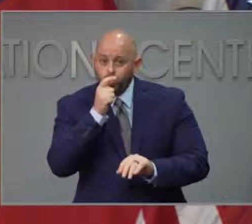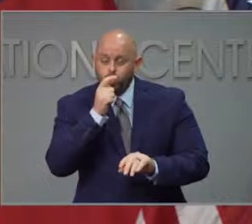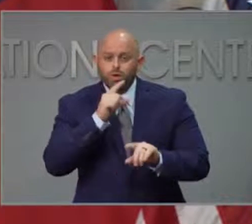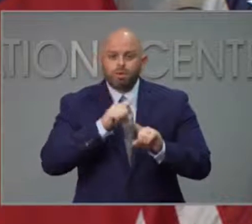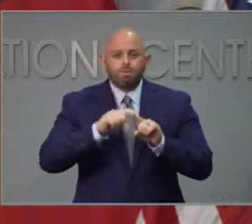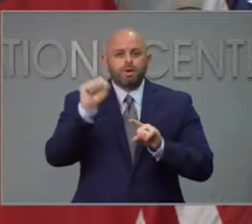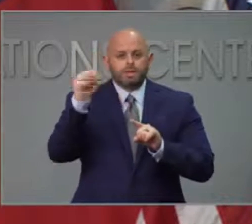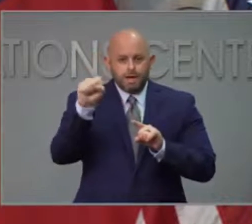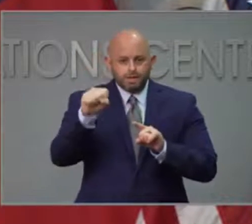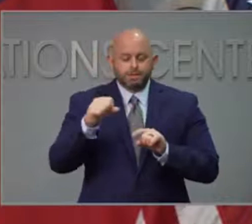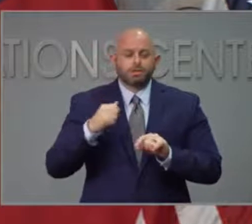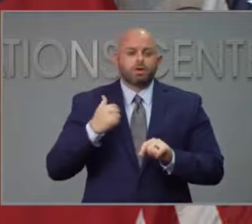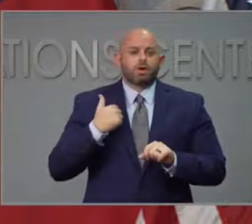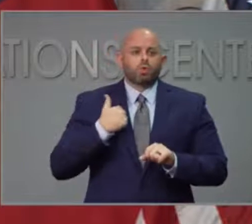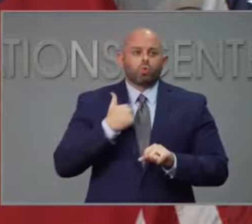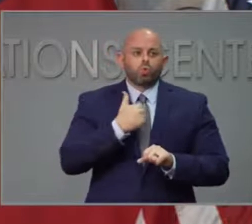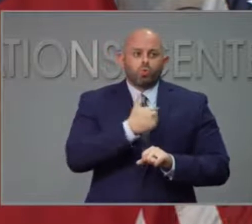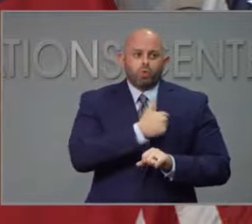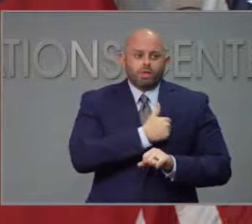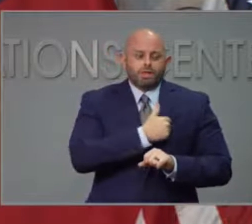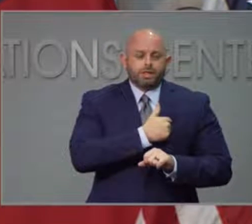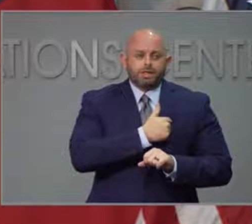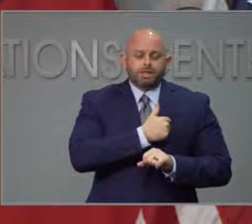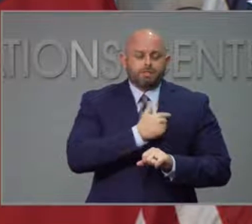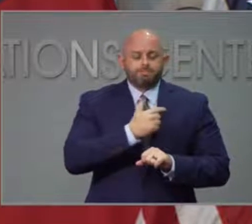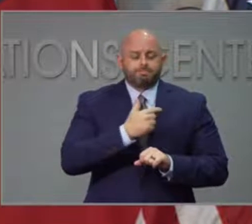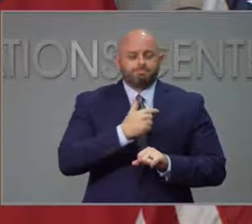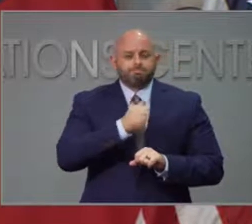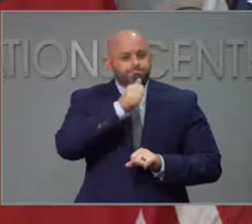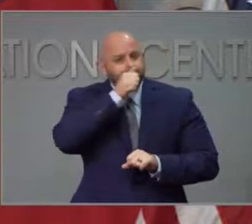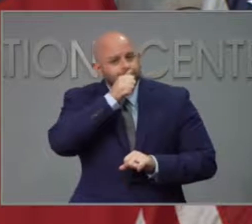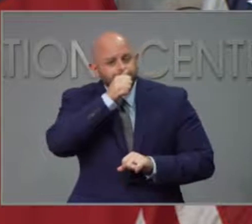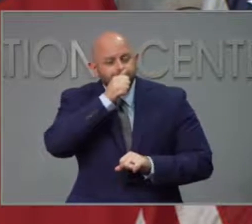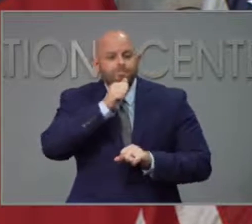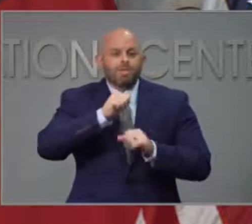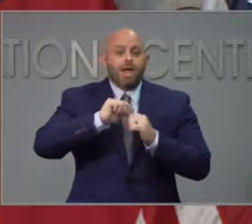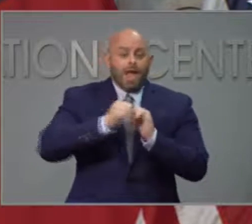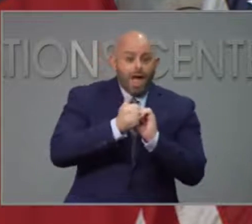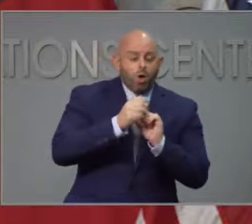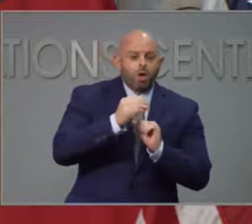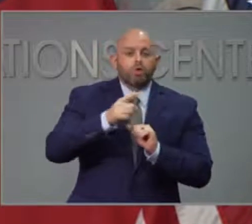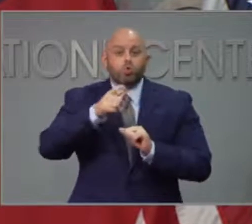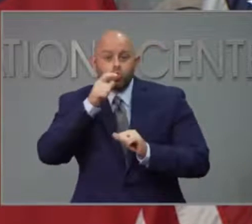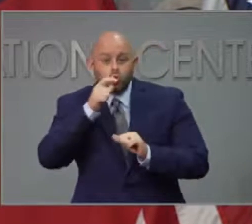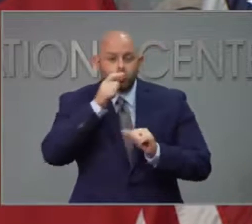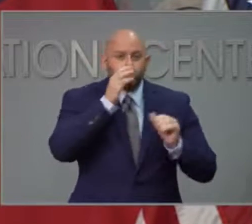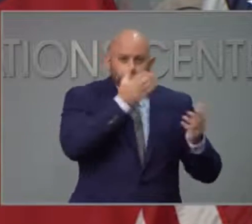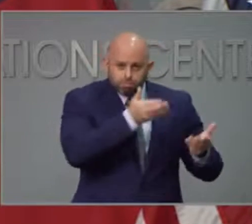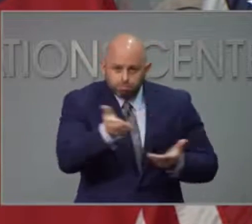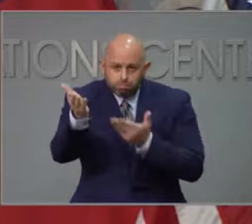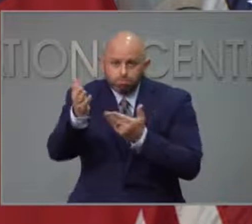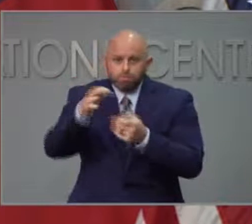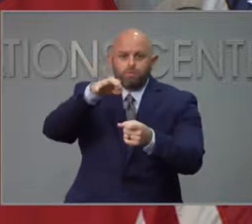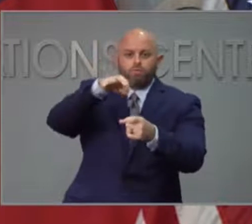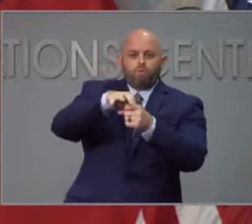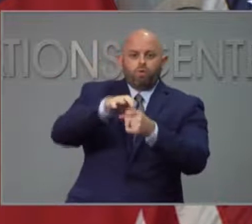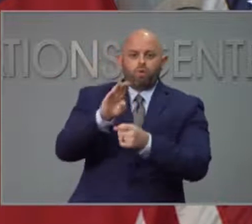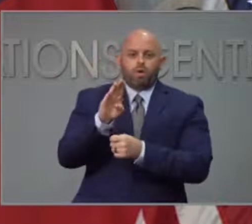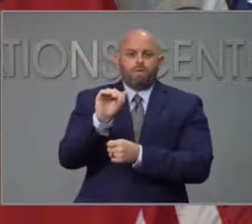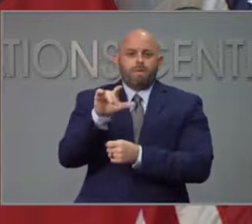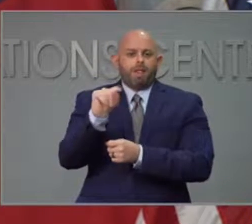is something that we don't disclose, necessarily exactly who would be because of security concerns. But we